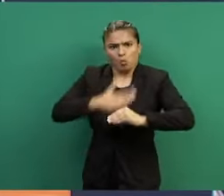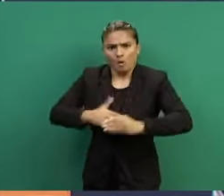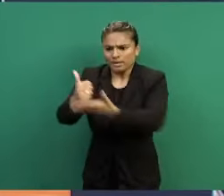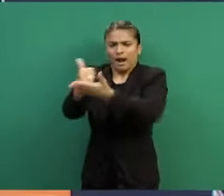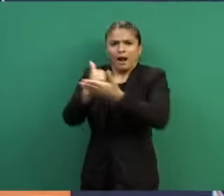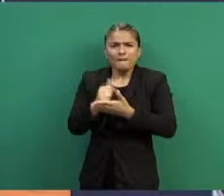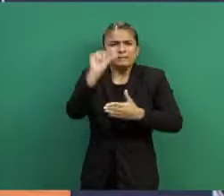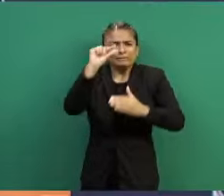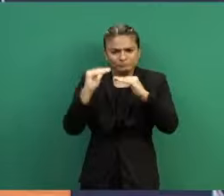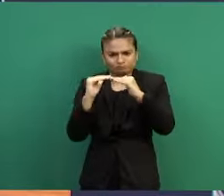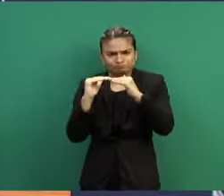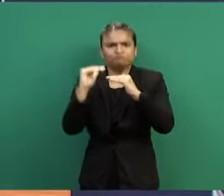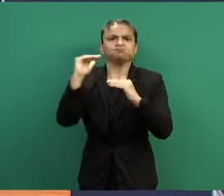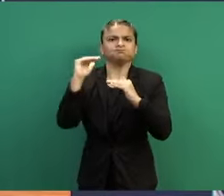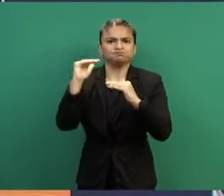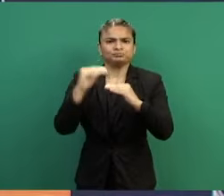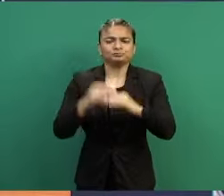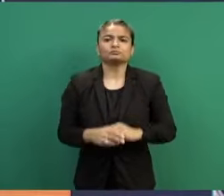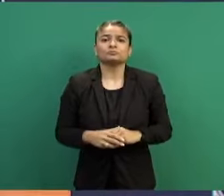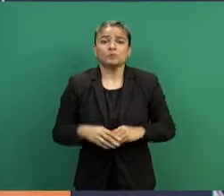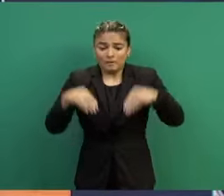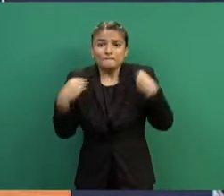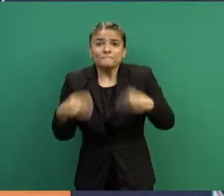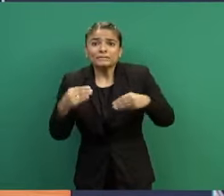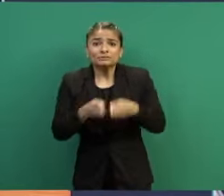a serious constraint.